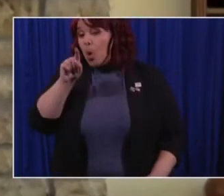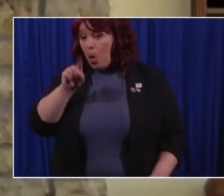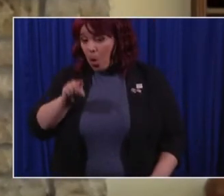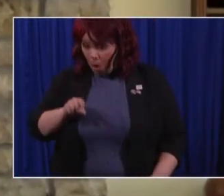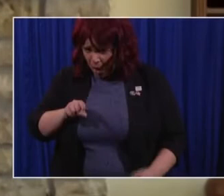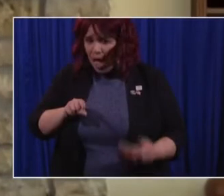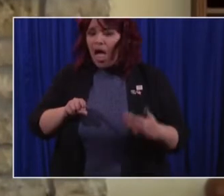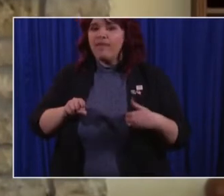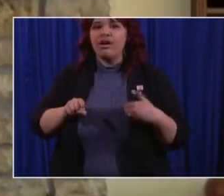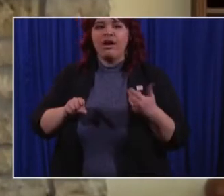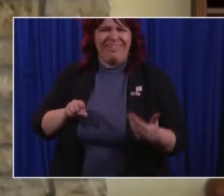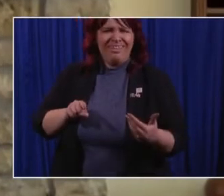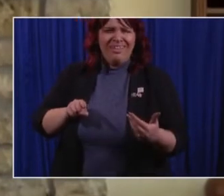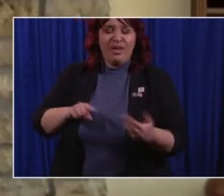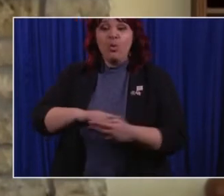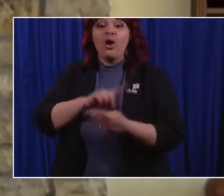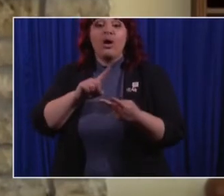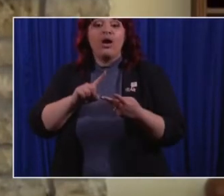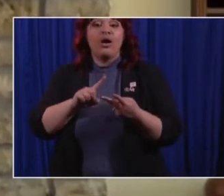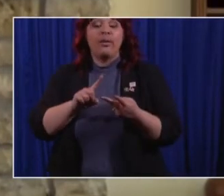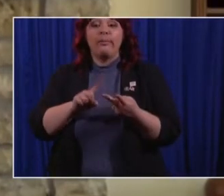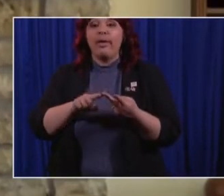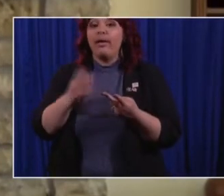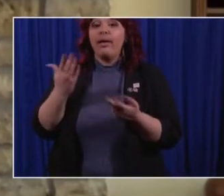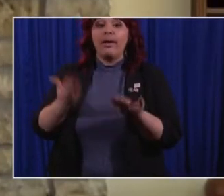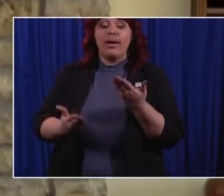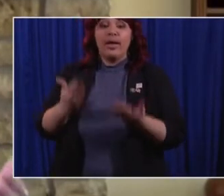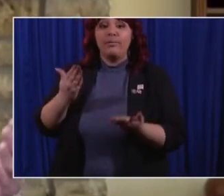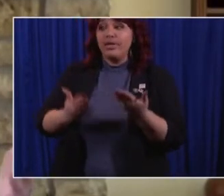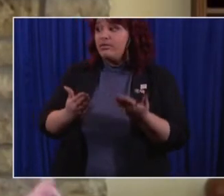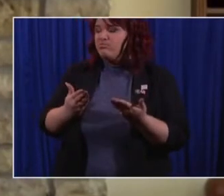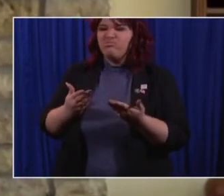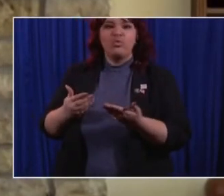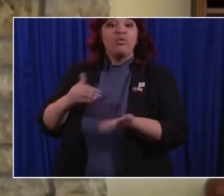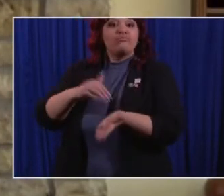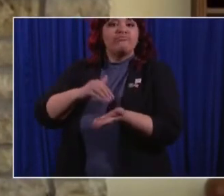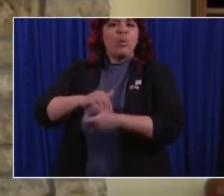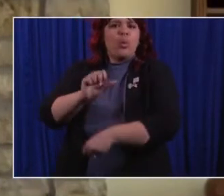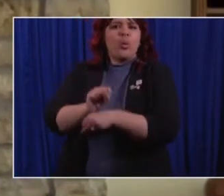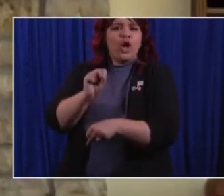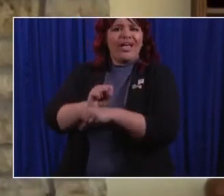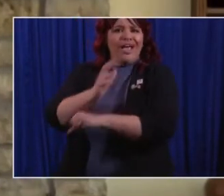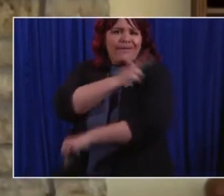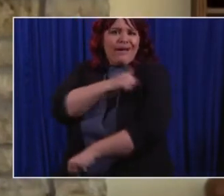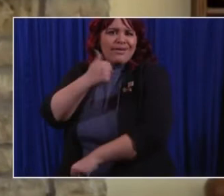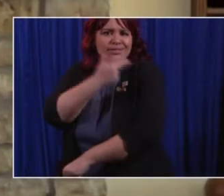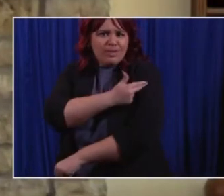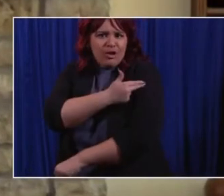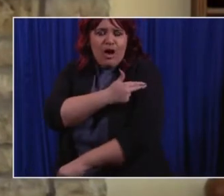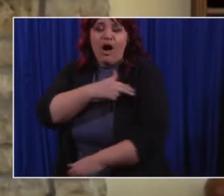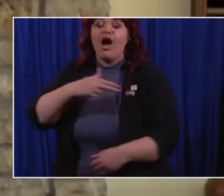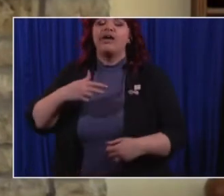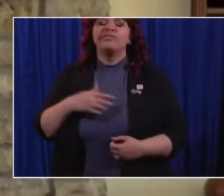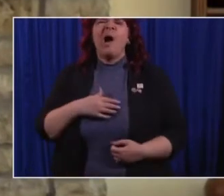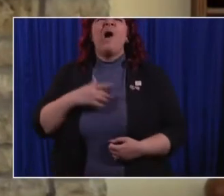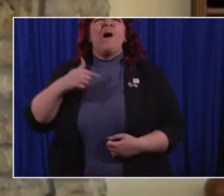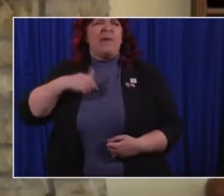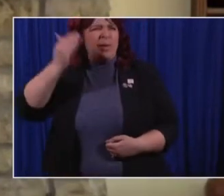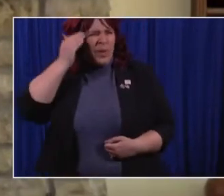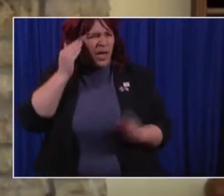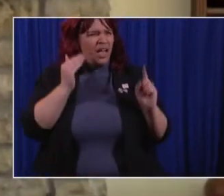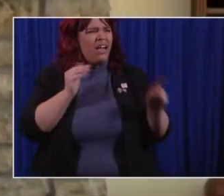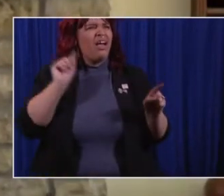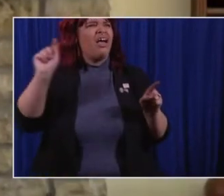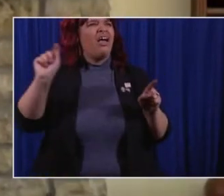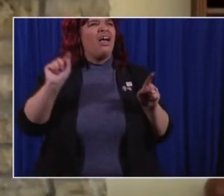physician, and you've got the vaccine, or if you're in a hospital, people who are 80 and above. We've asked all our